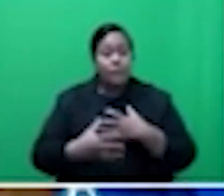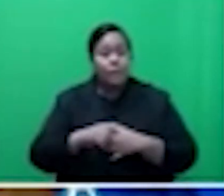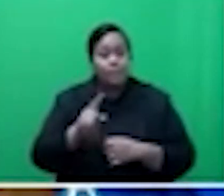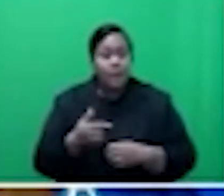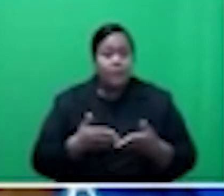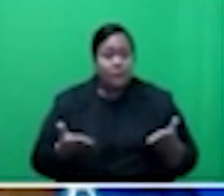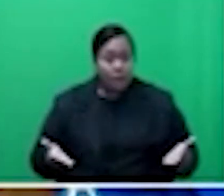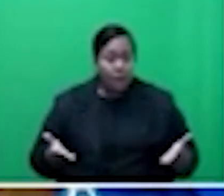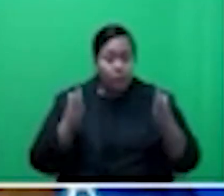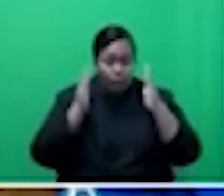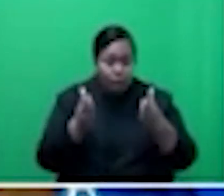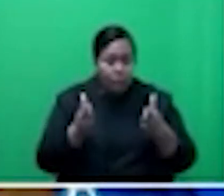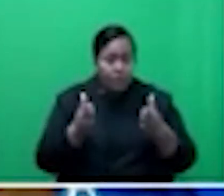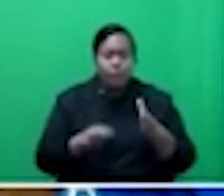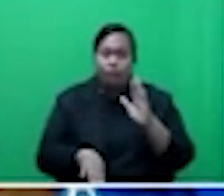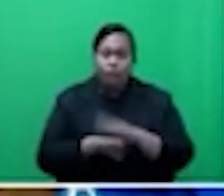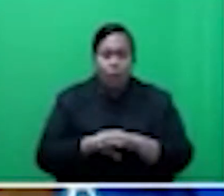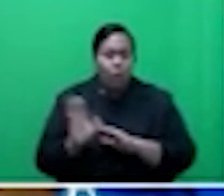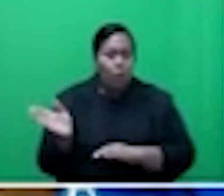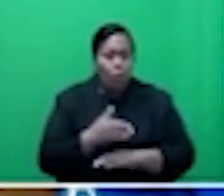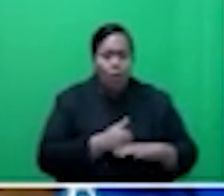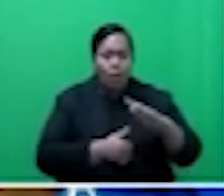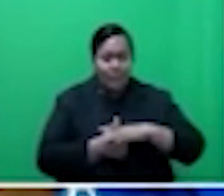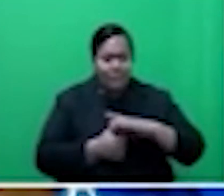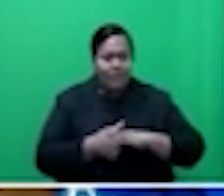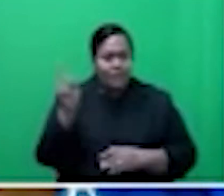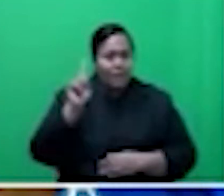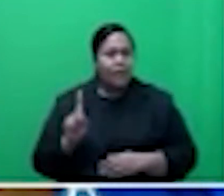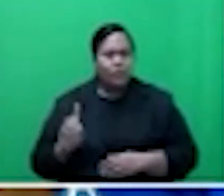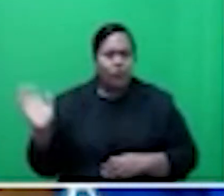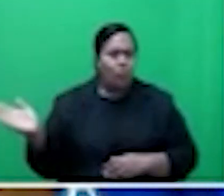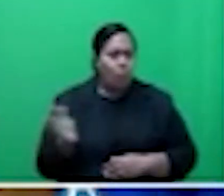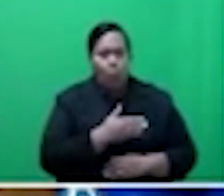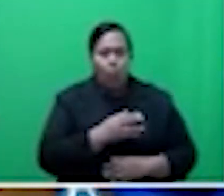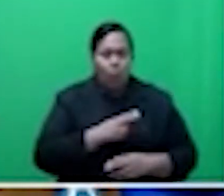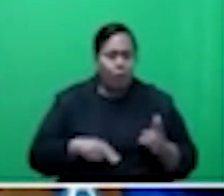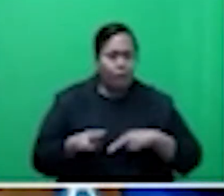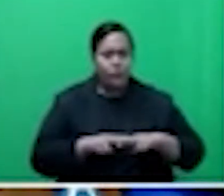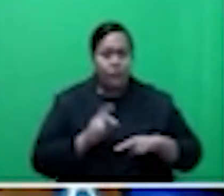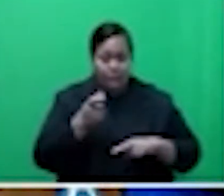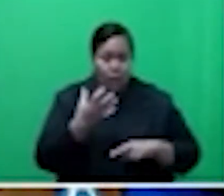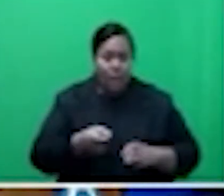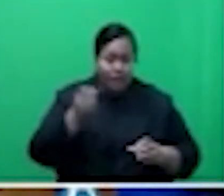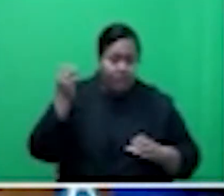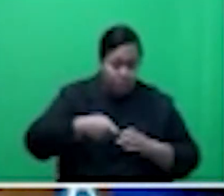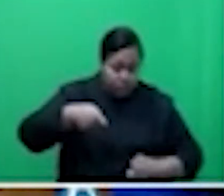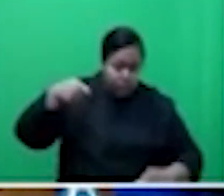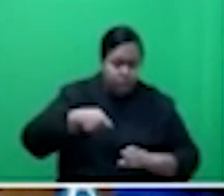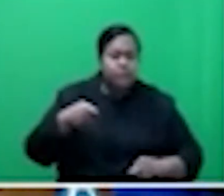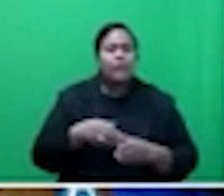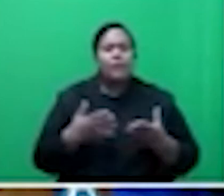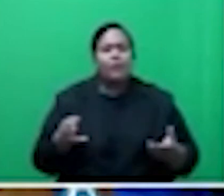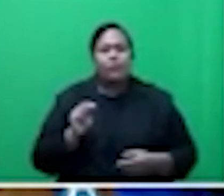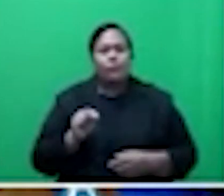at the moment, move towards 100% renewable energy. If you already have a diesel system, we try to keep that going. But eventually, it needs to be replaced by something